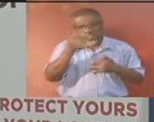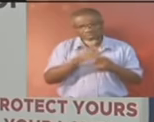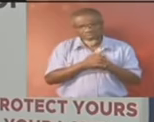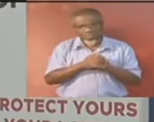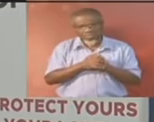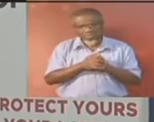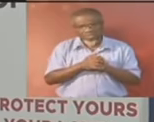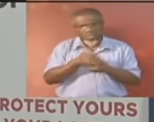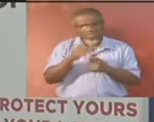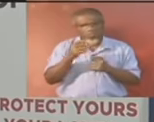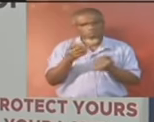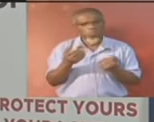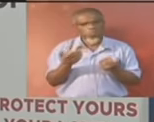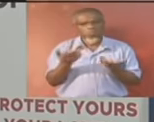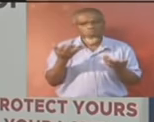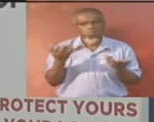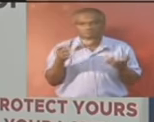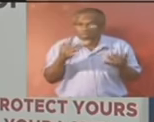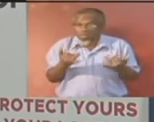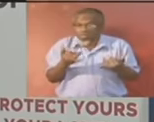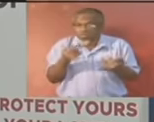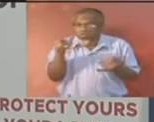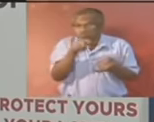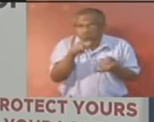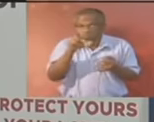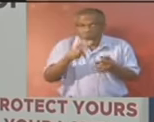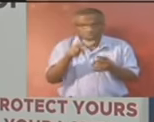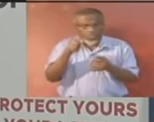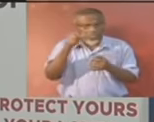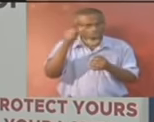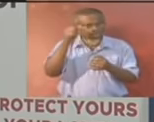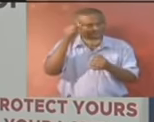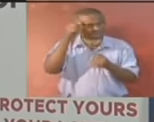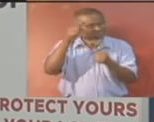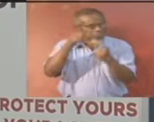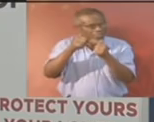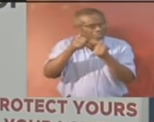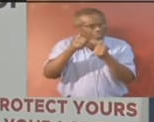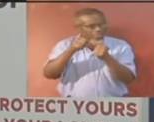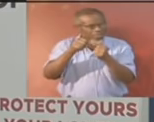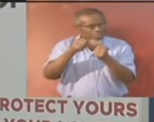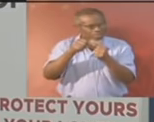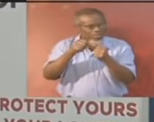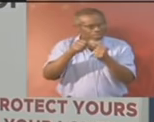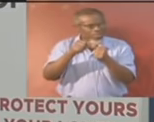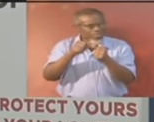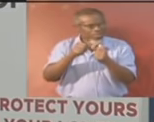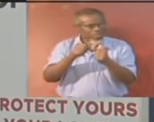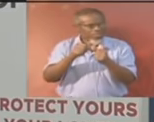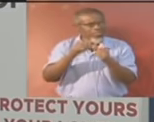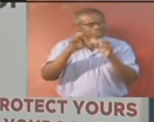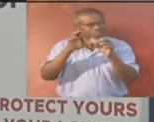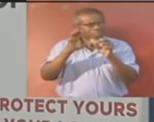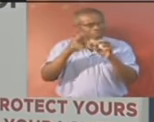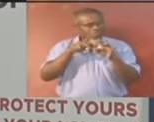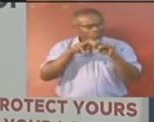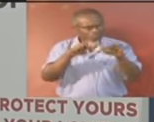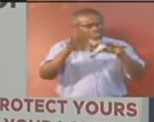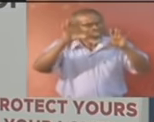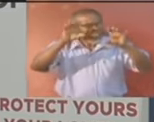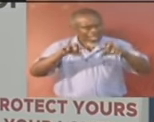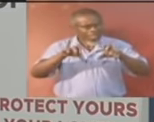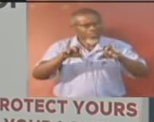to remind younger people who sometimes forget that this virus can indeed have adverse and fatal